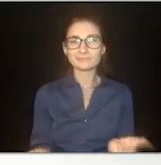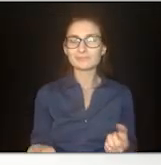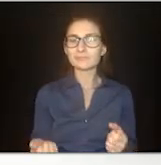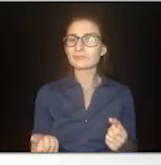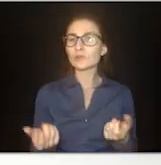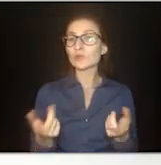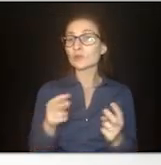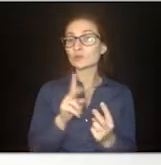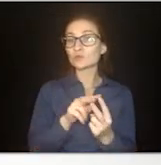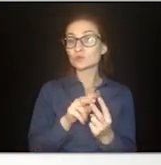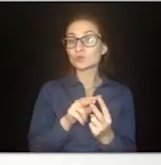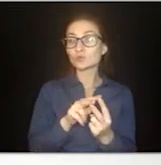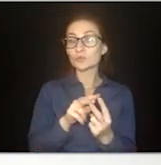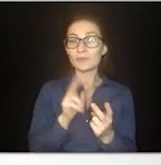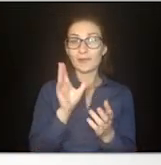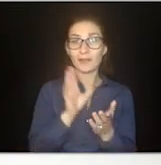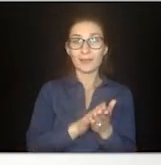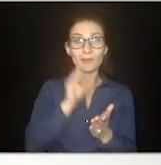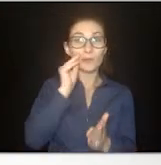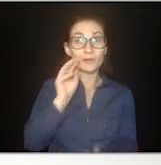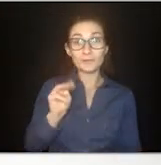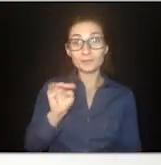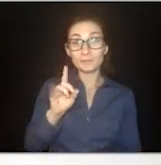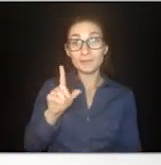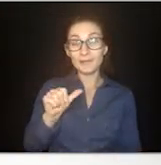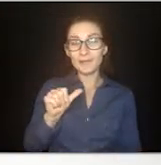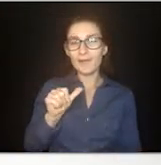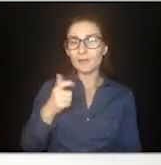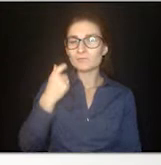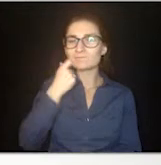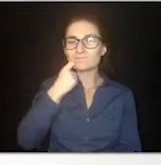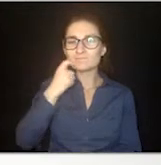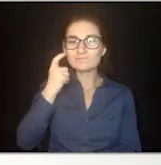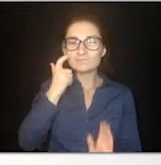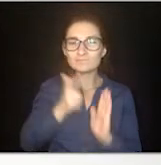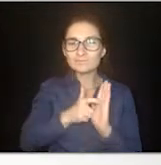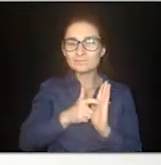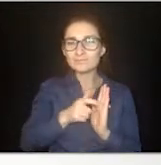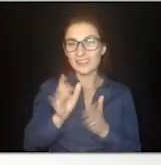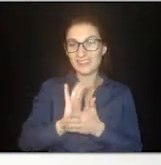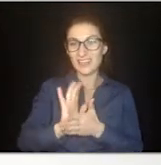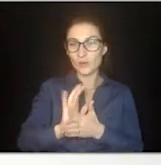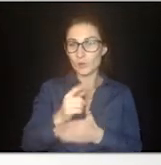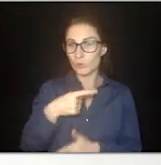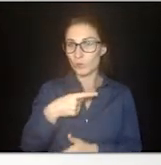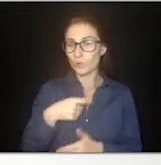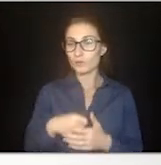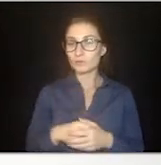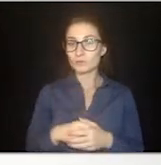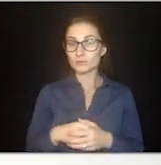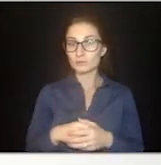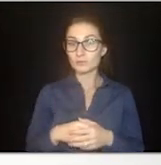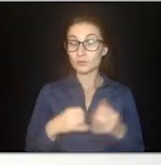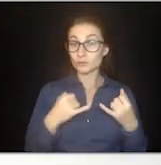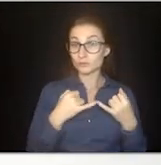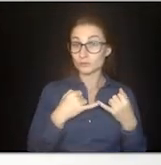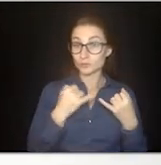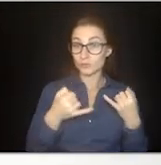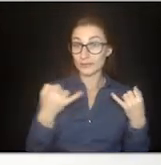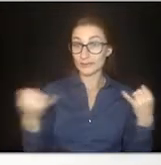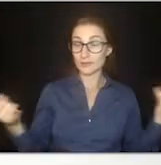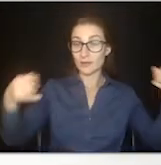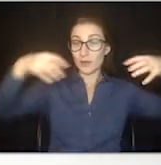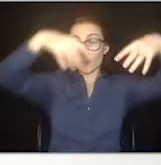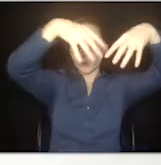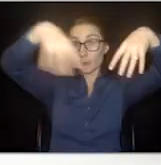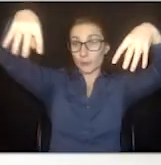What were the two learning medias that we just saw in those videos? The